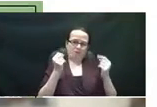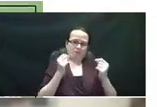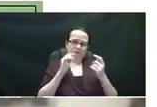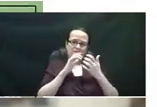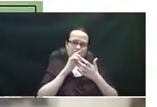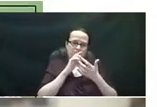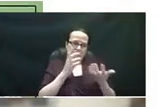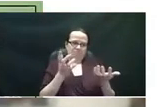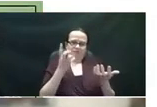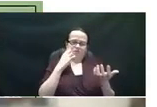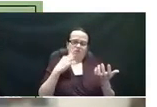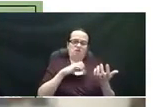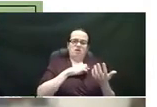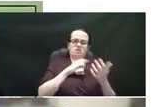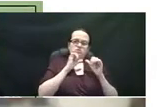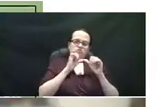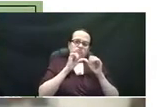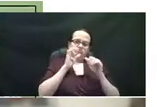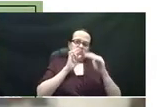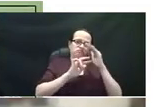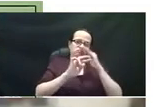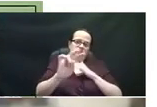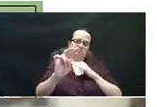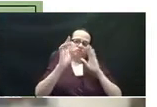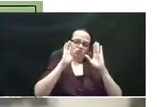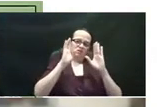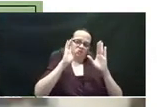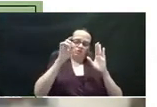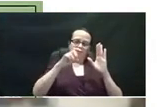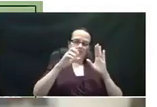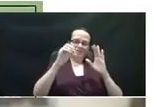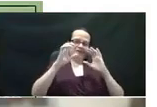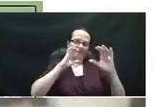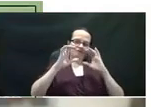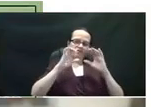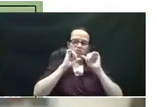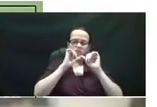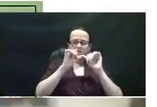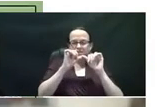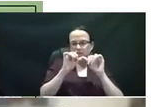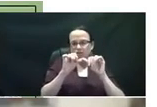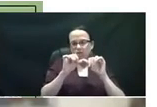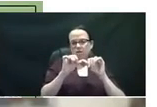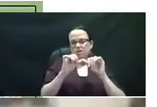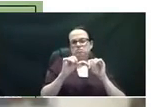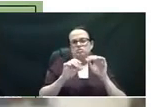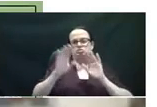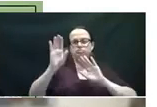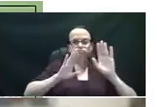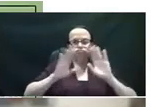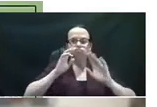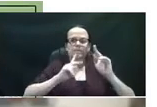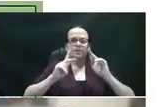for us, we look forward to continuing to listen to those needs and those conversations and continuing to put people where